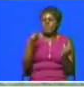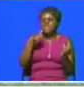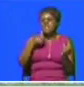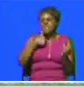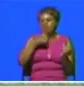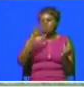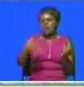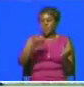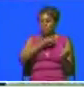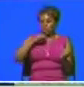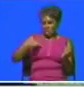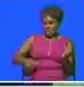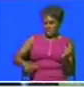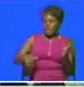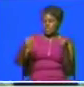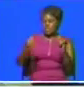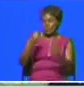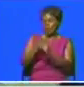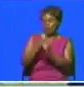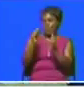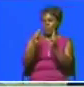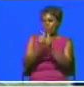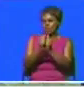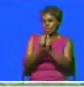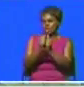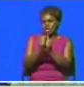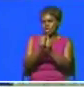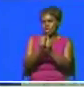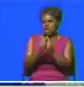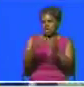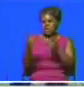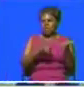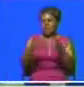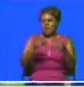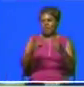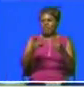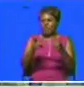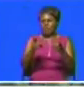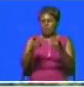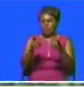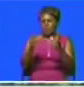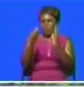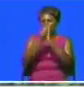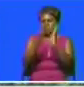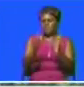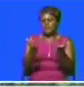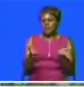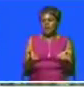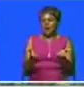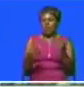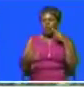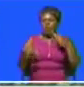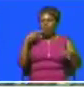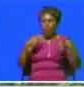markets, China, for example. We are trying to work with the outbound travel agencies from those countries. Currently, most hotels